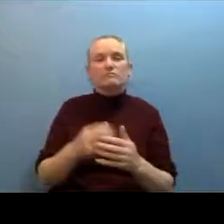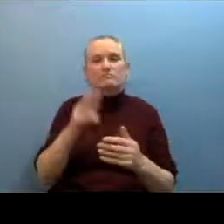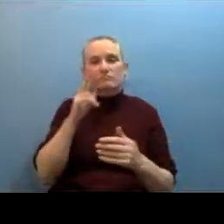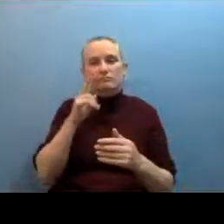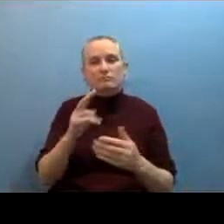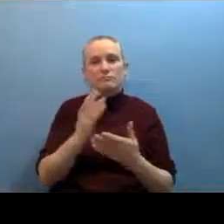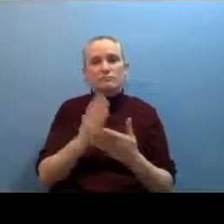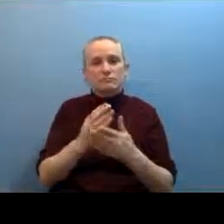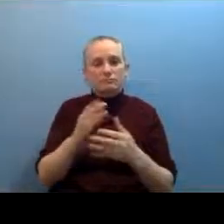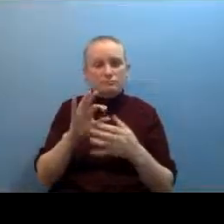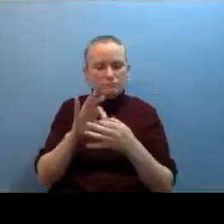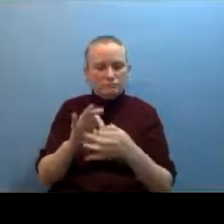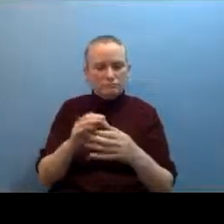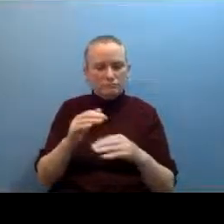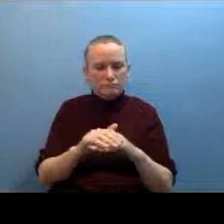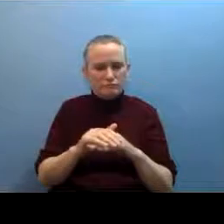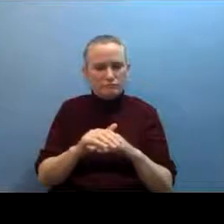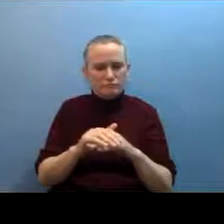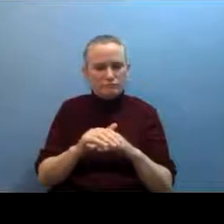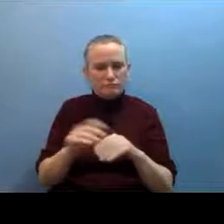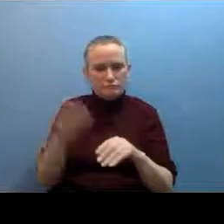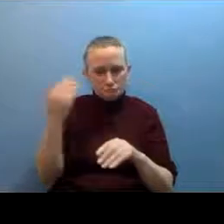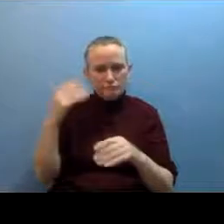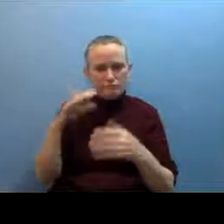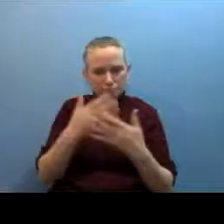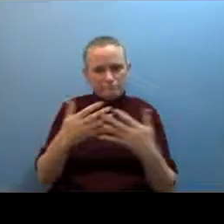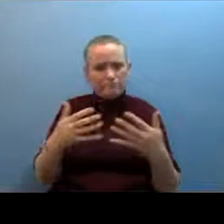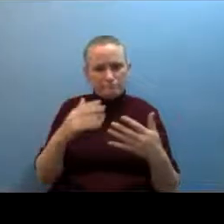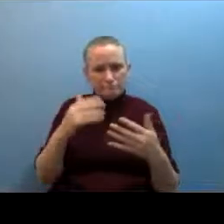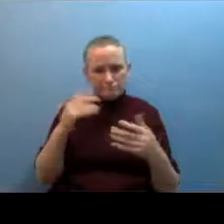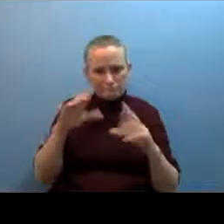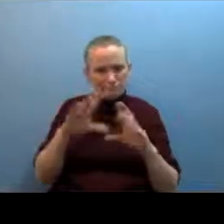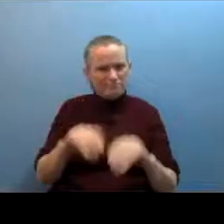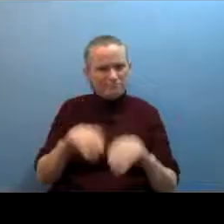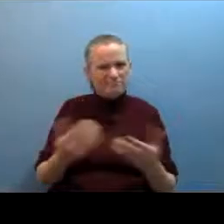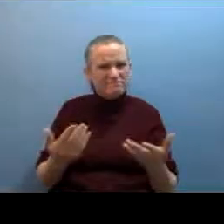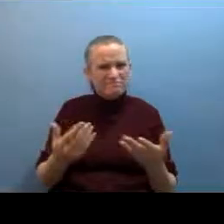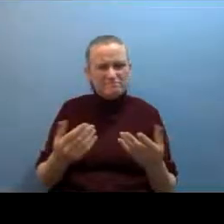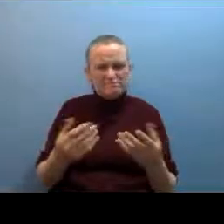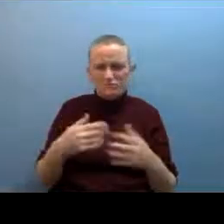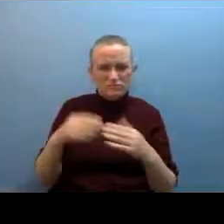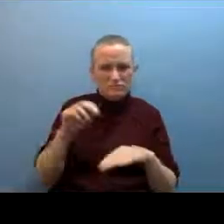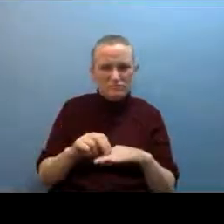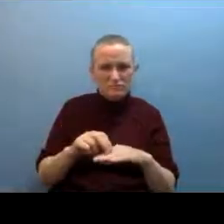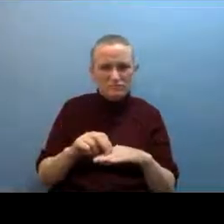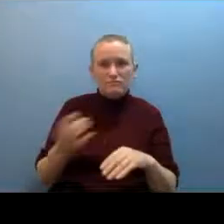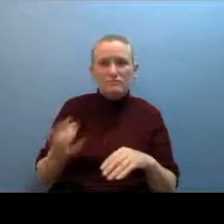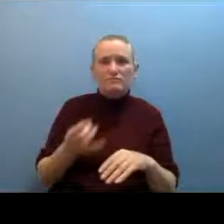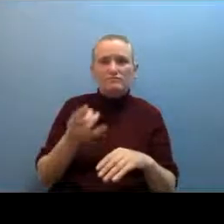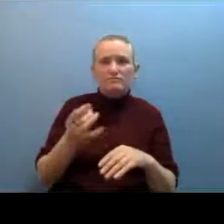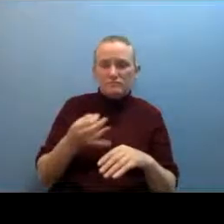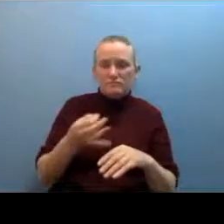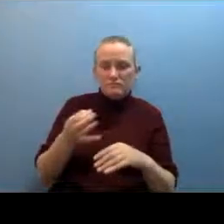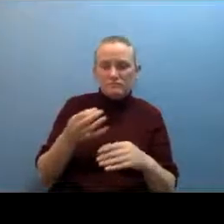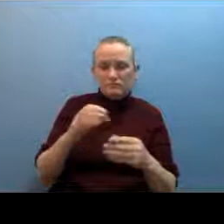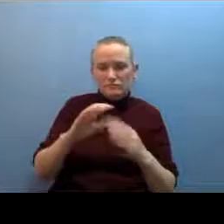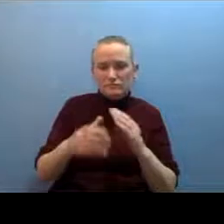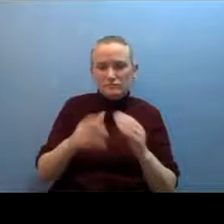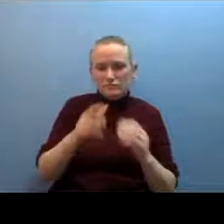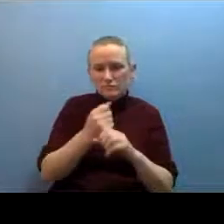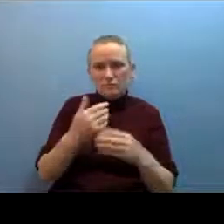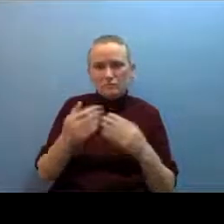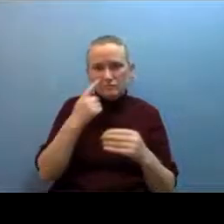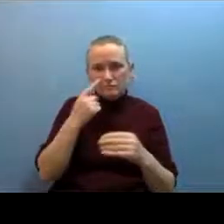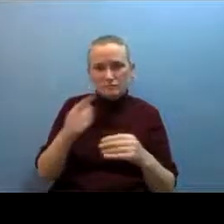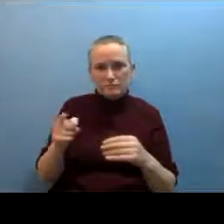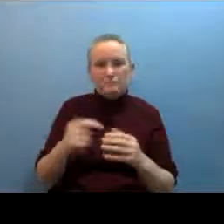your friends as much as you had been. Is there something going on there that you'd like to talk about? Just giving them the chance to talk about what you see.